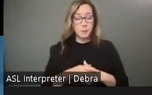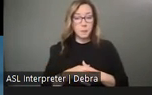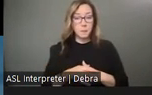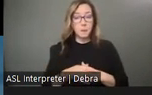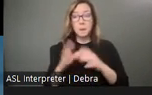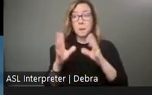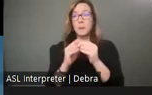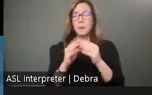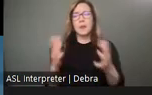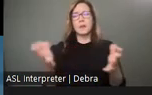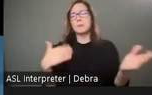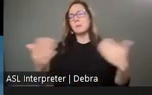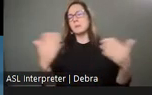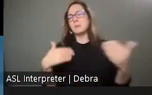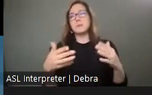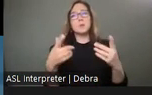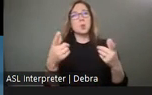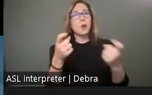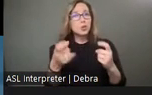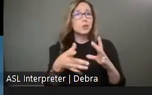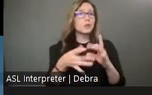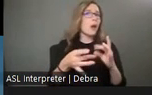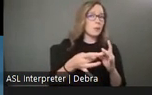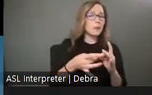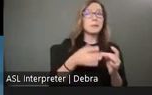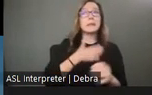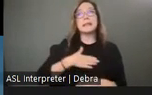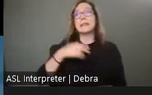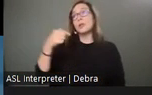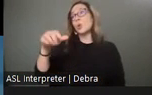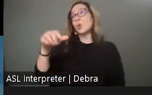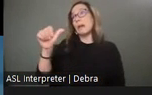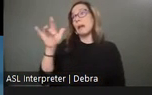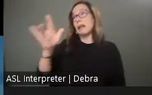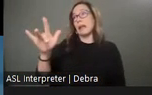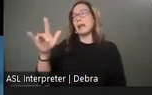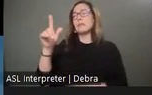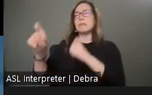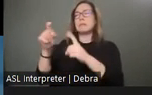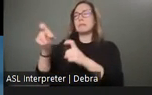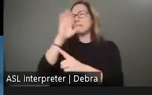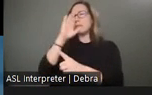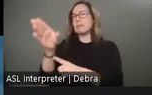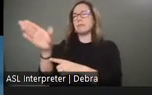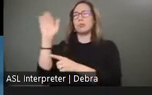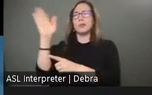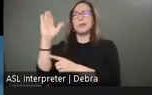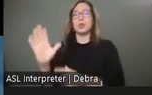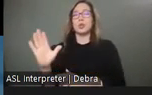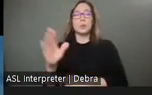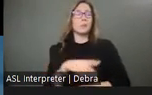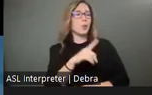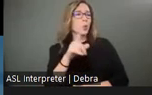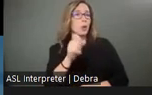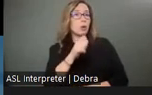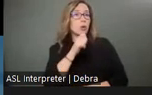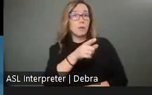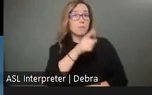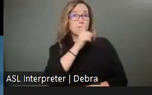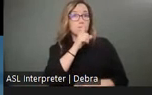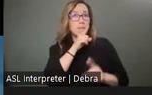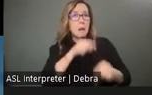your questions and comments. Please use the question and answer box to ask questions to our presenters. Questions that are not answered during